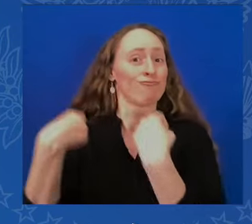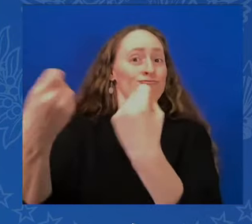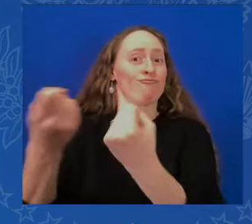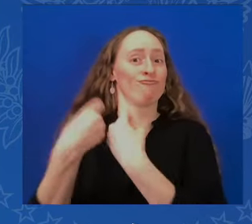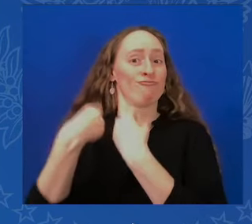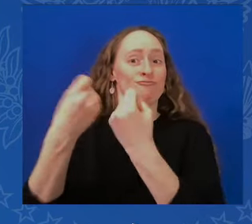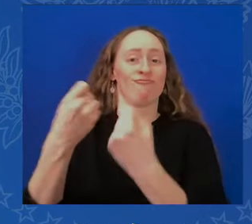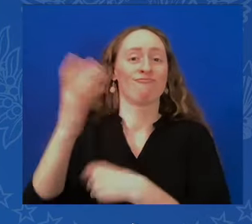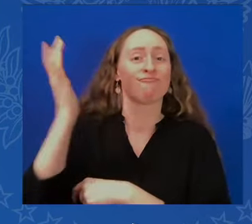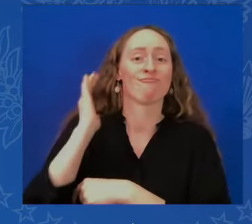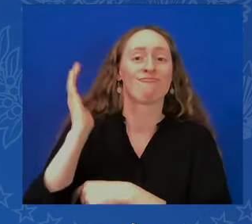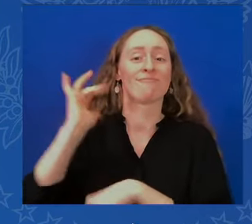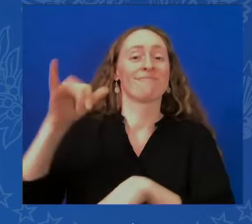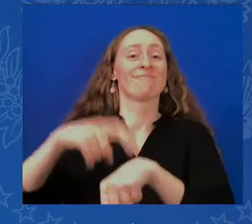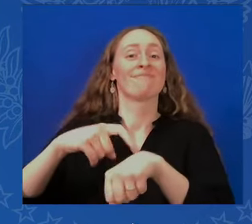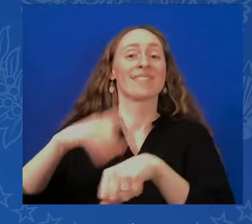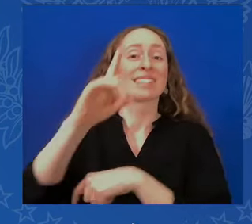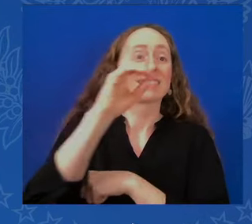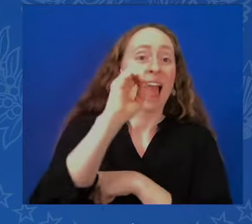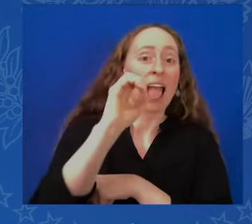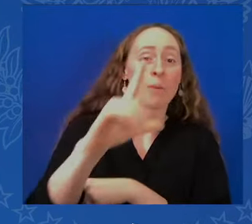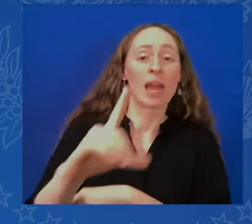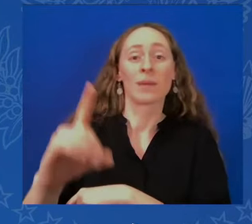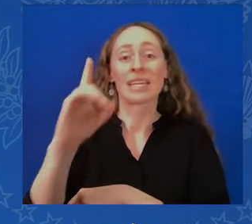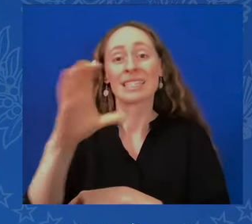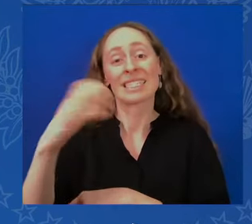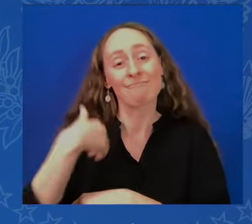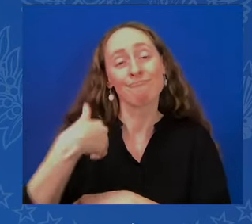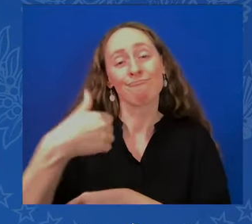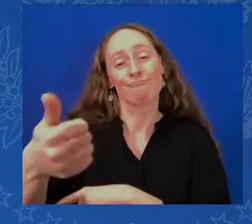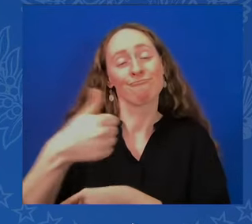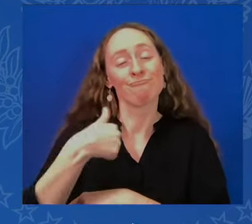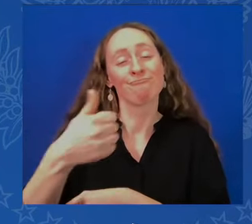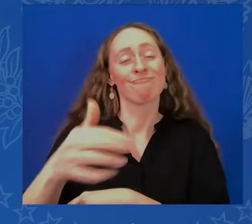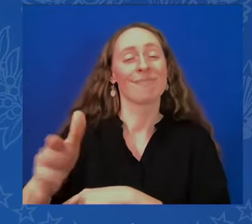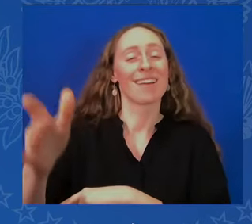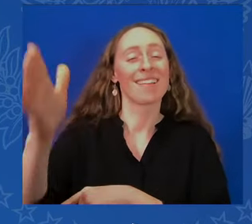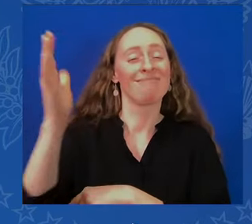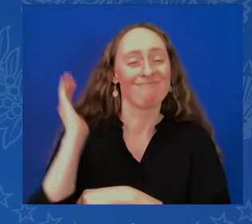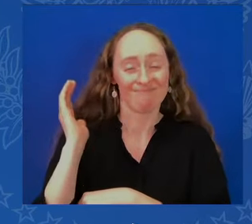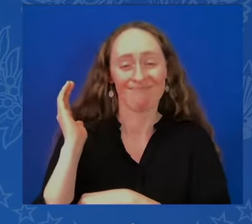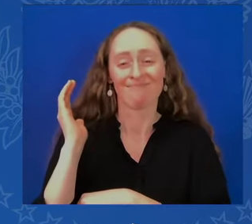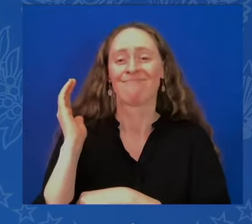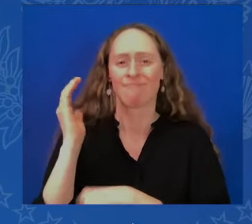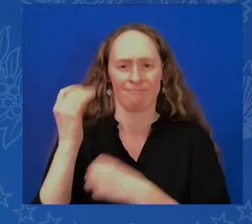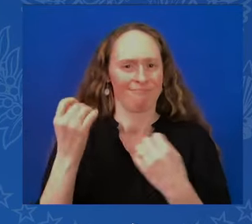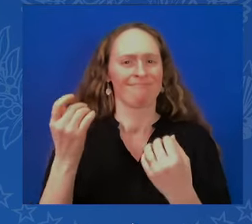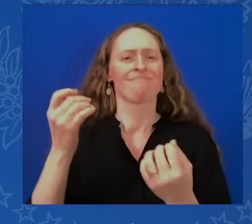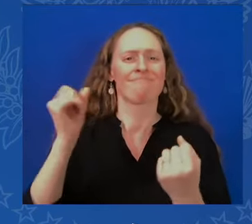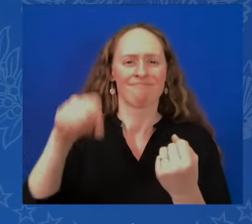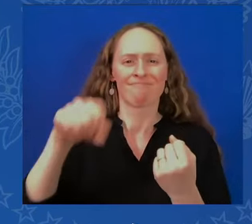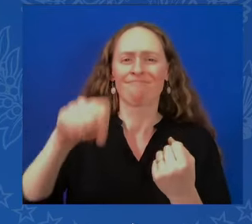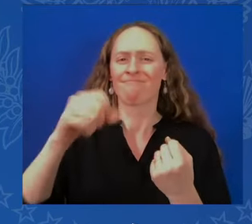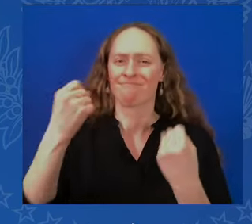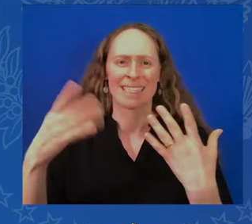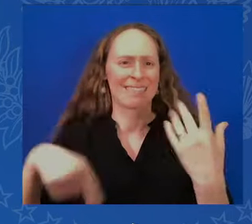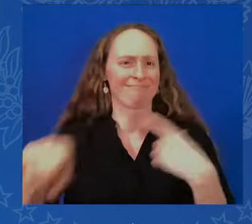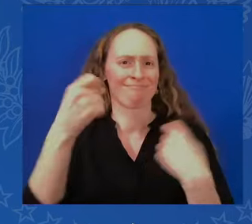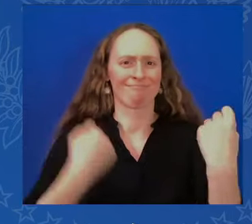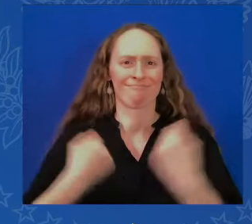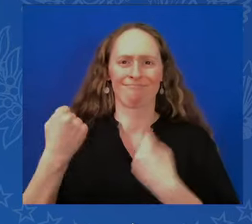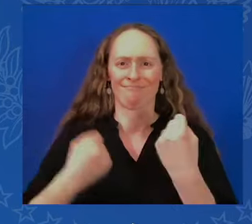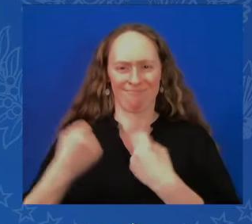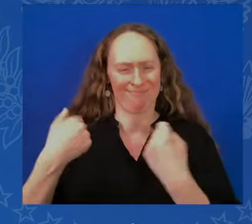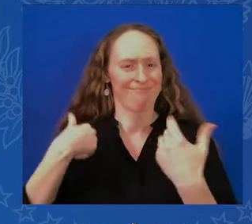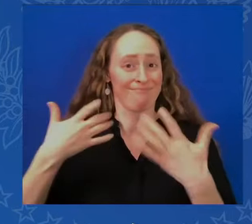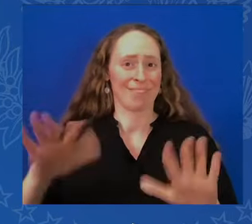forth, and about 1/4 of that time by automobile. I've been to every part of this port. Folks, we now face a